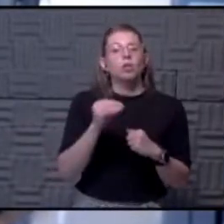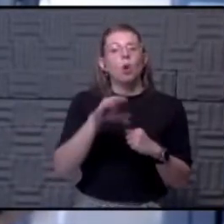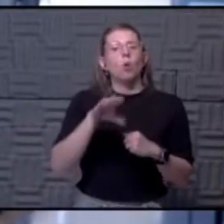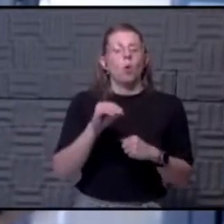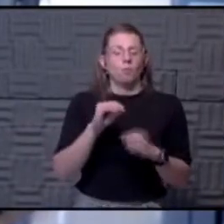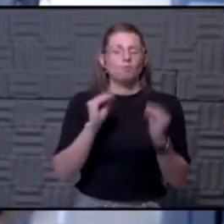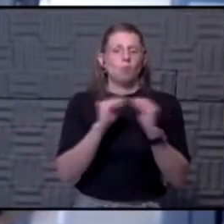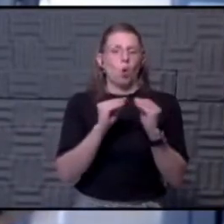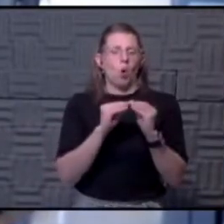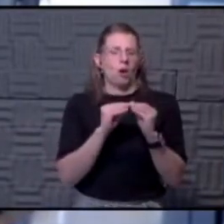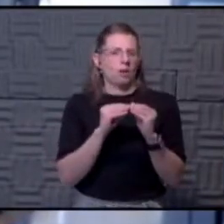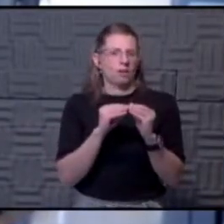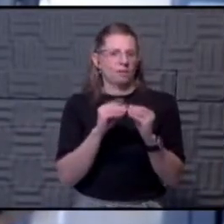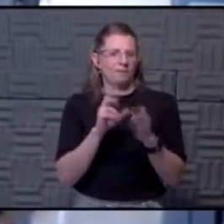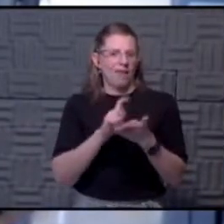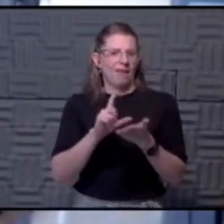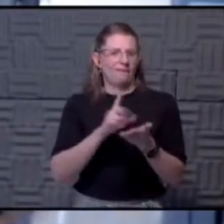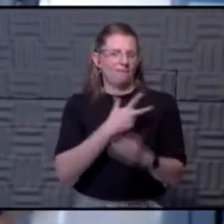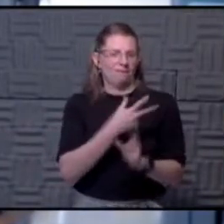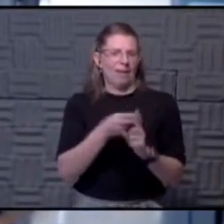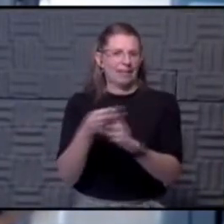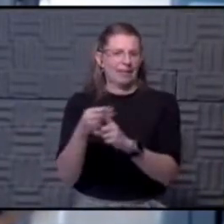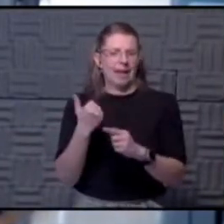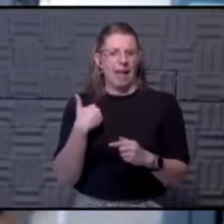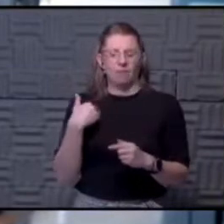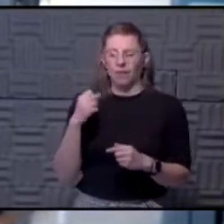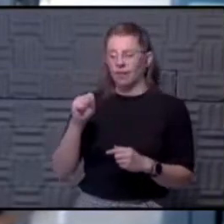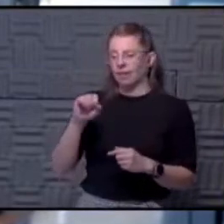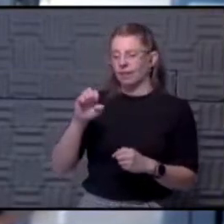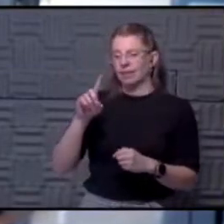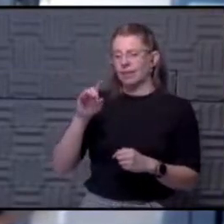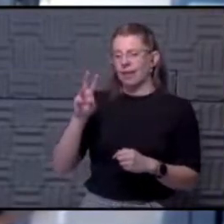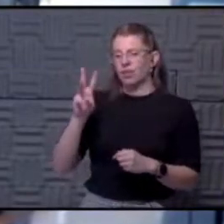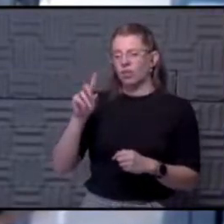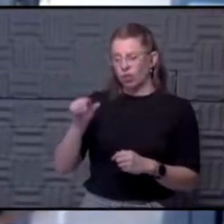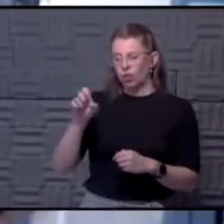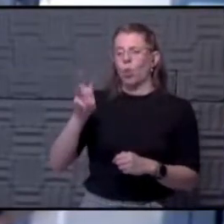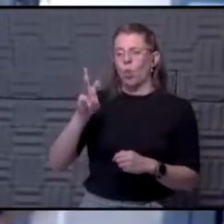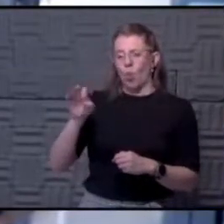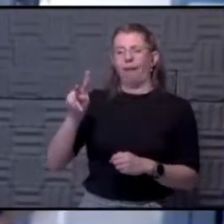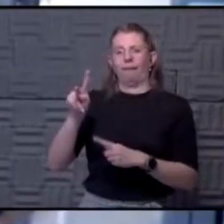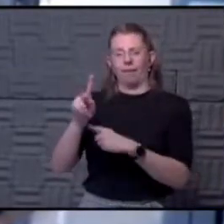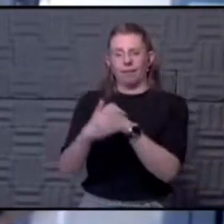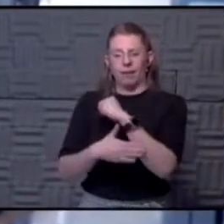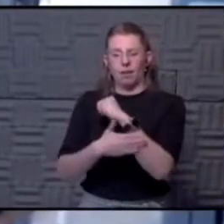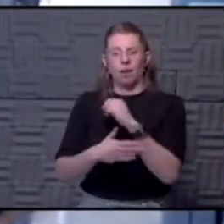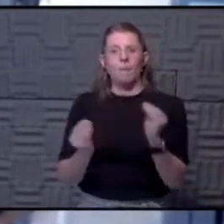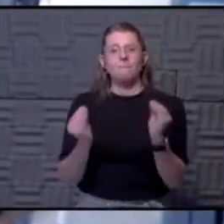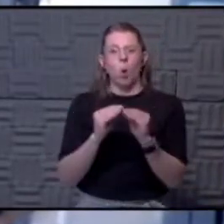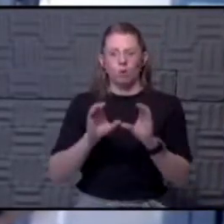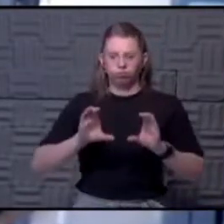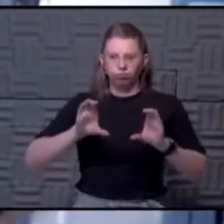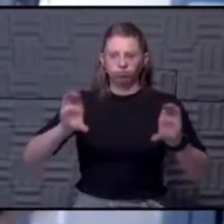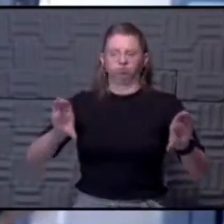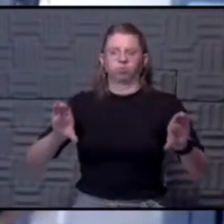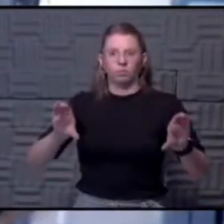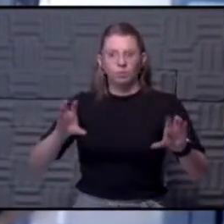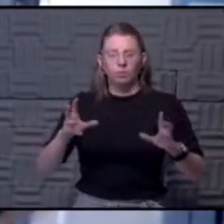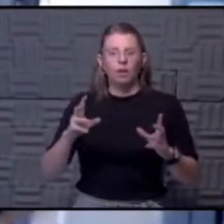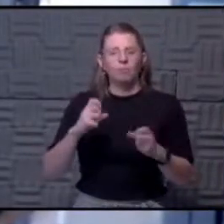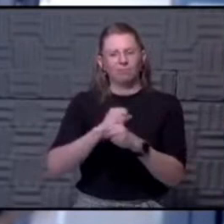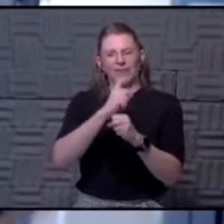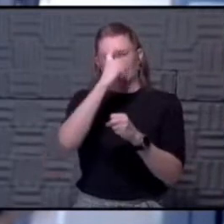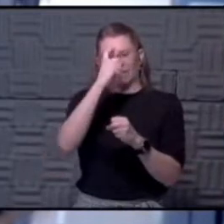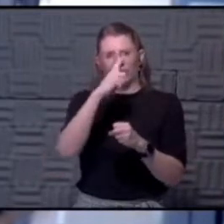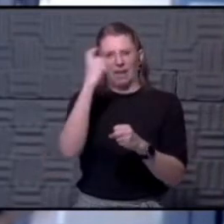vaccine. Johnson and Sedgwick County are kind of neck and neck in terms of they've gotten more vaccine by far than any other counties in the state, which makes sense because they're